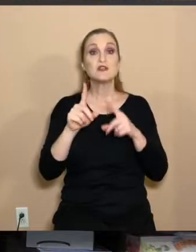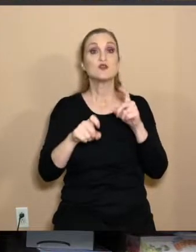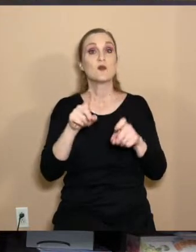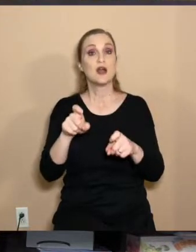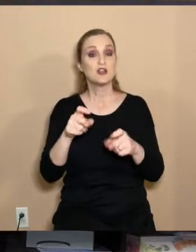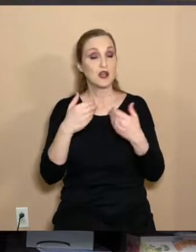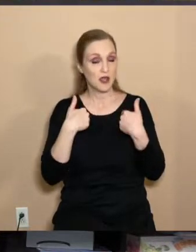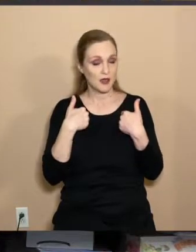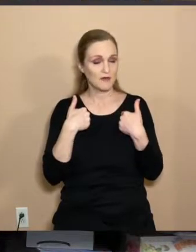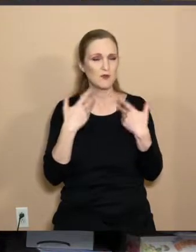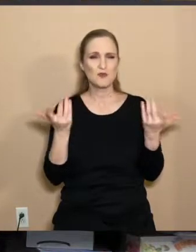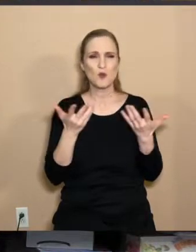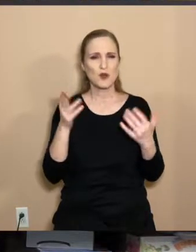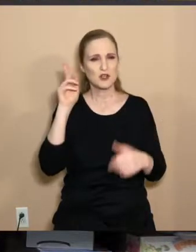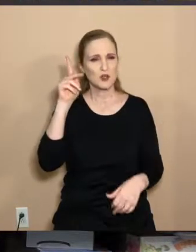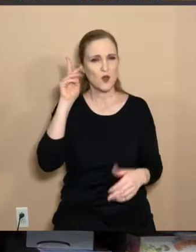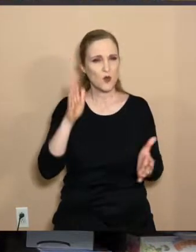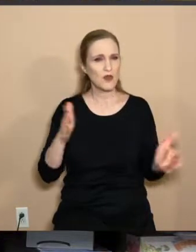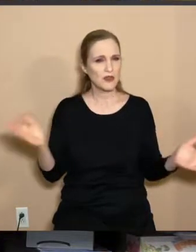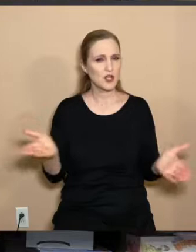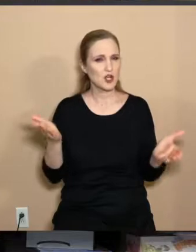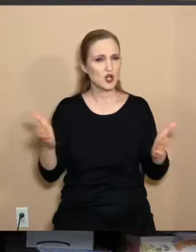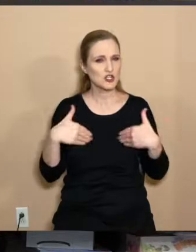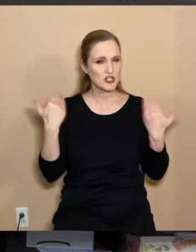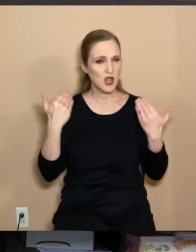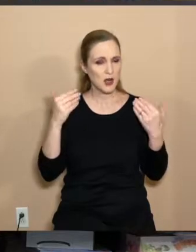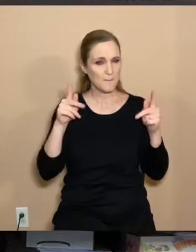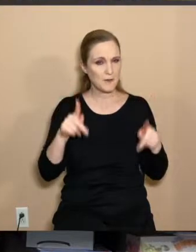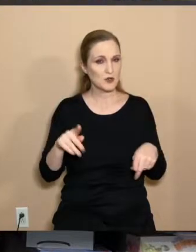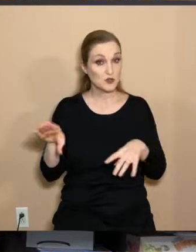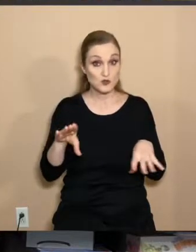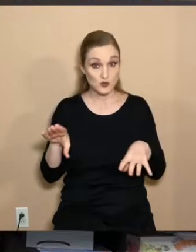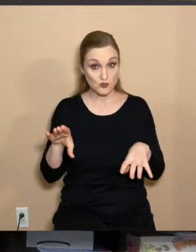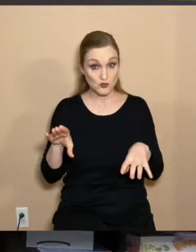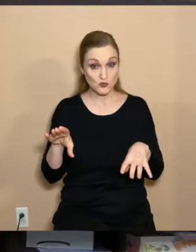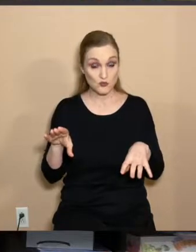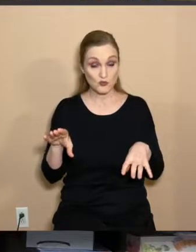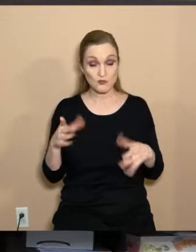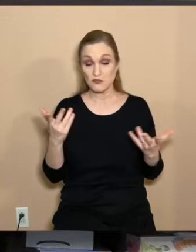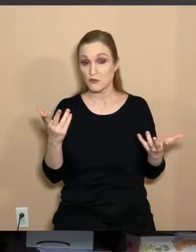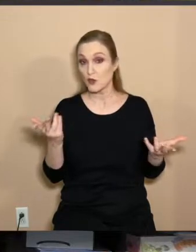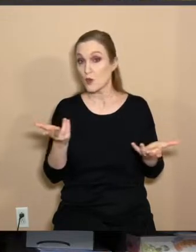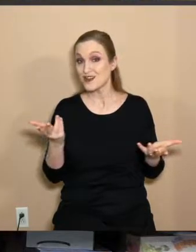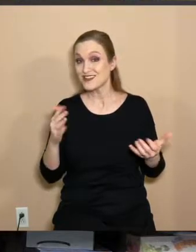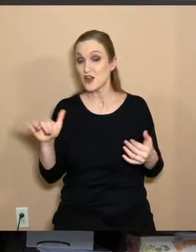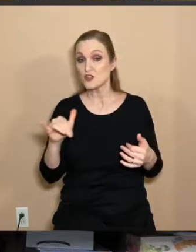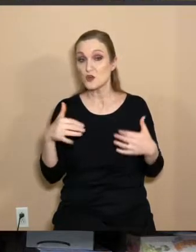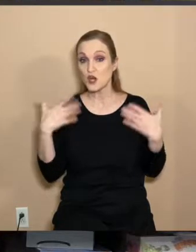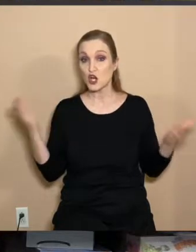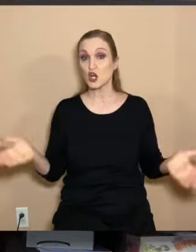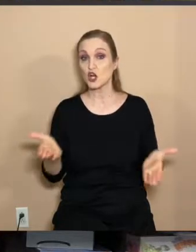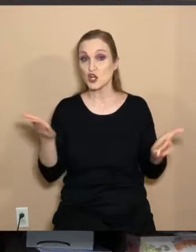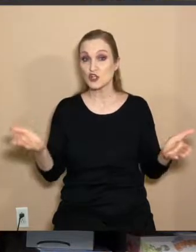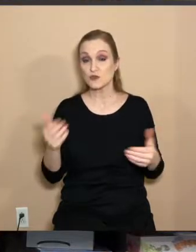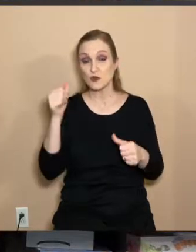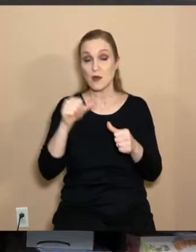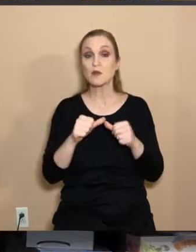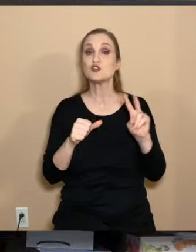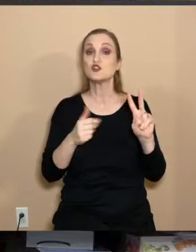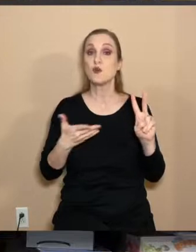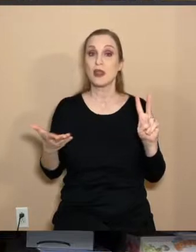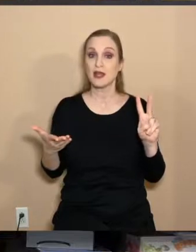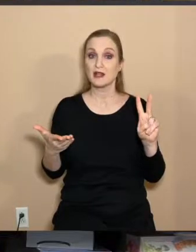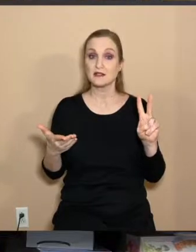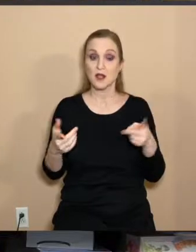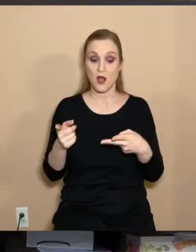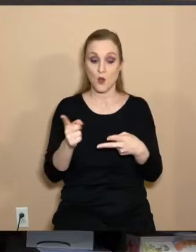one are, what does the Qoheleth encourage the young man to do? Yet what does he also encourage him to remember? There's two things here.